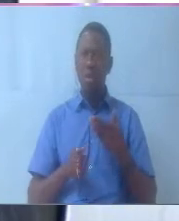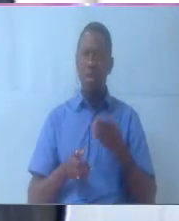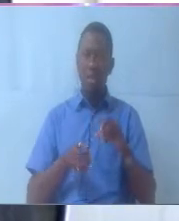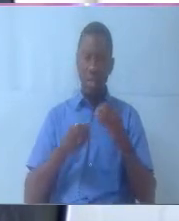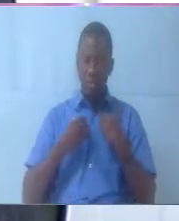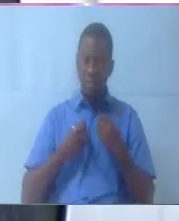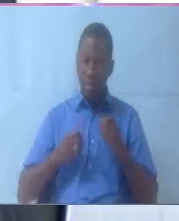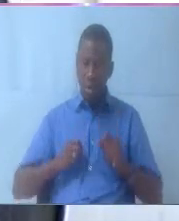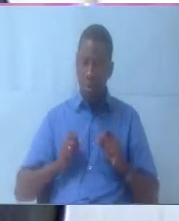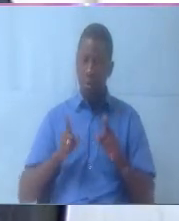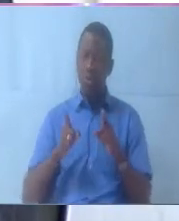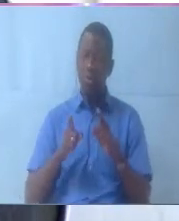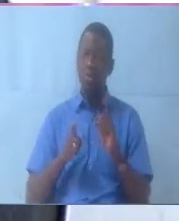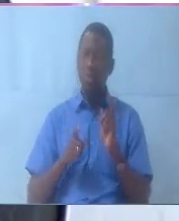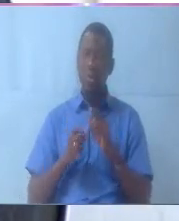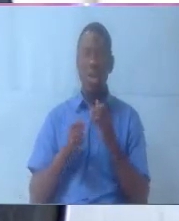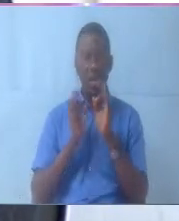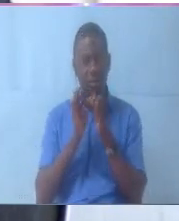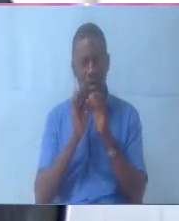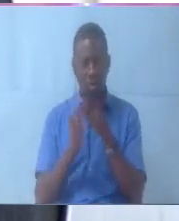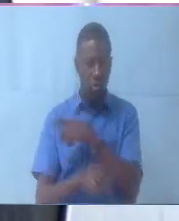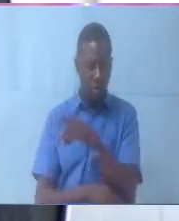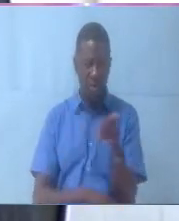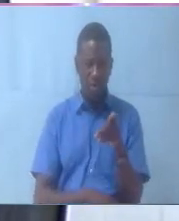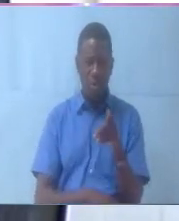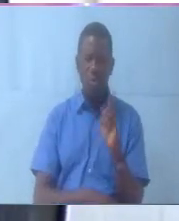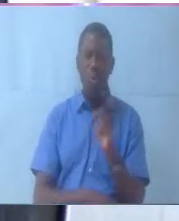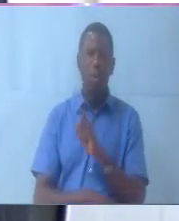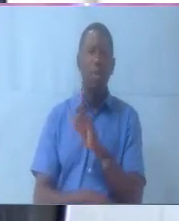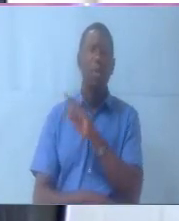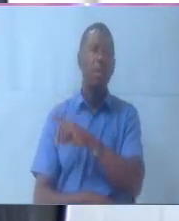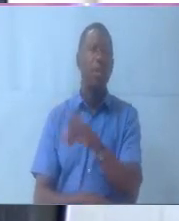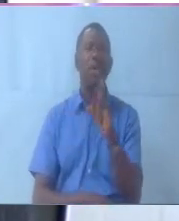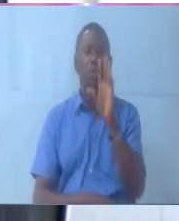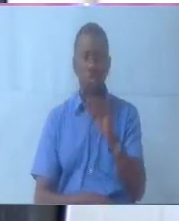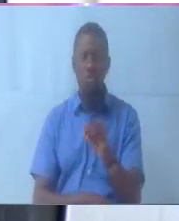have done is wrong. They shouldn't have done that.